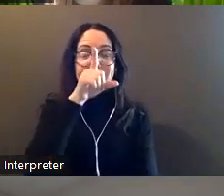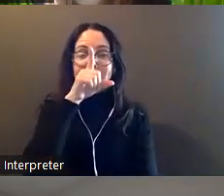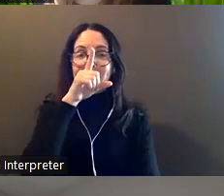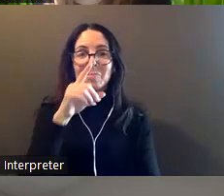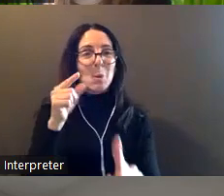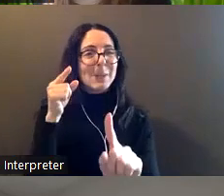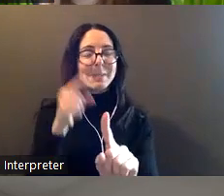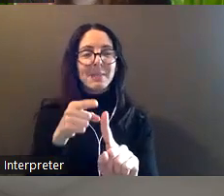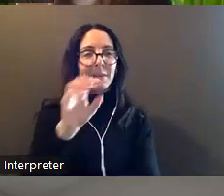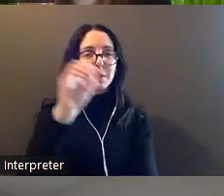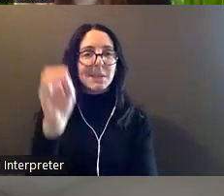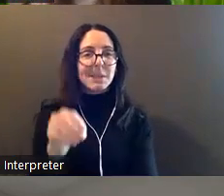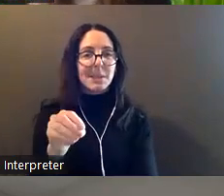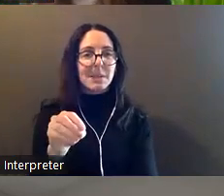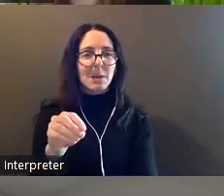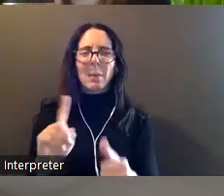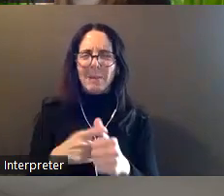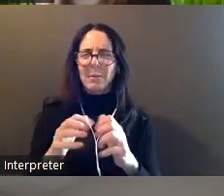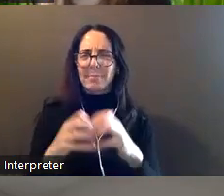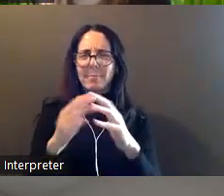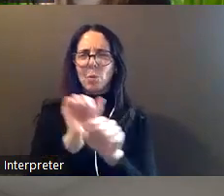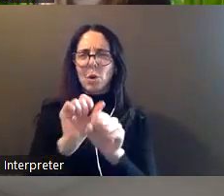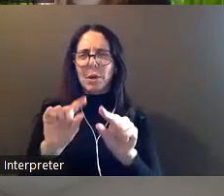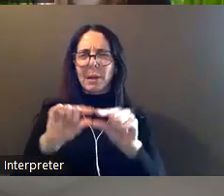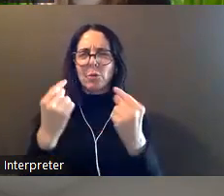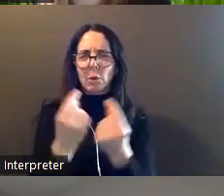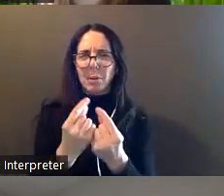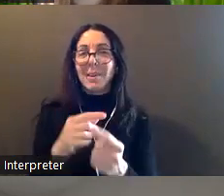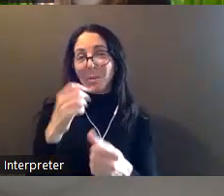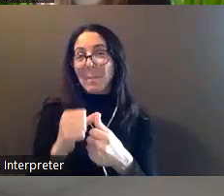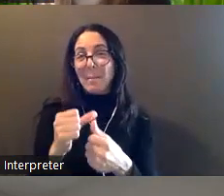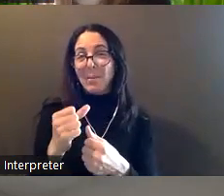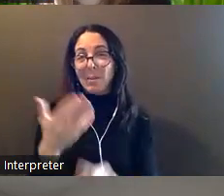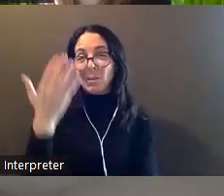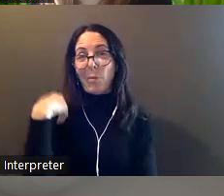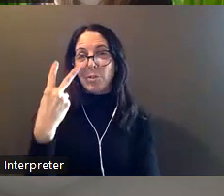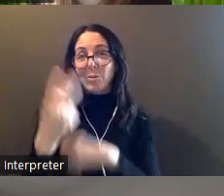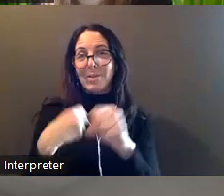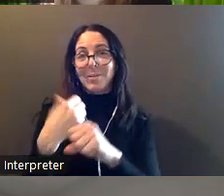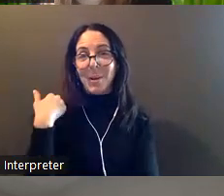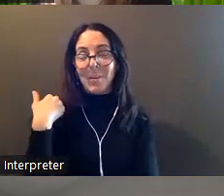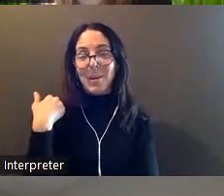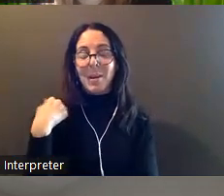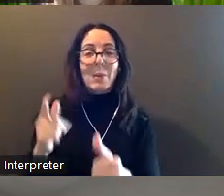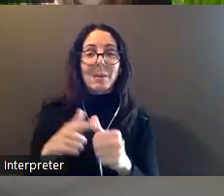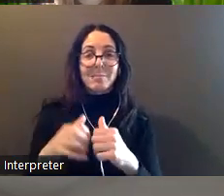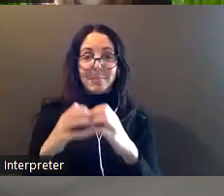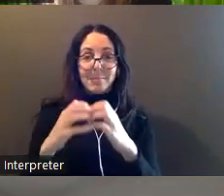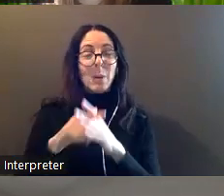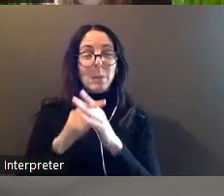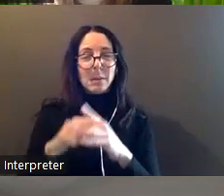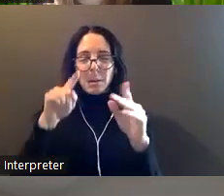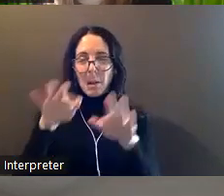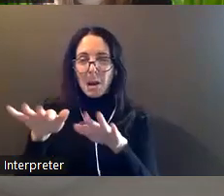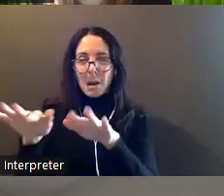our working group, and this is going back over 2 years ago now. When we began our search, we